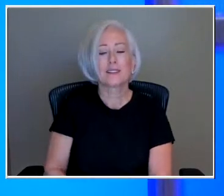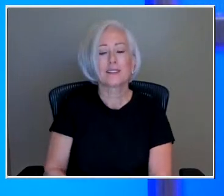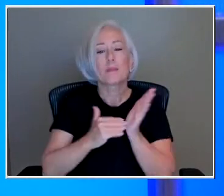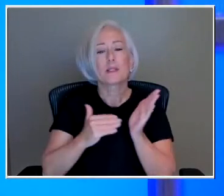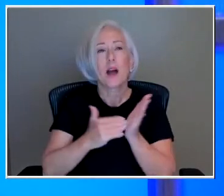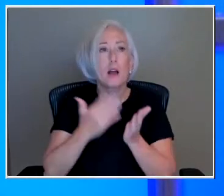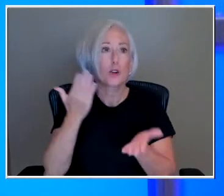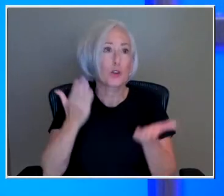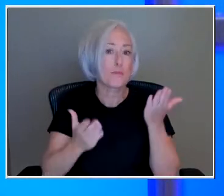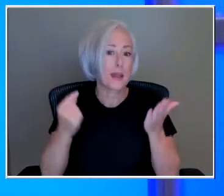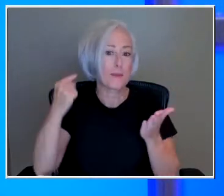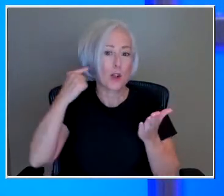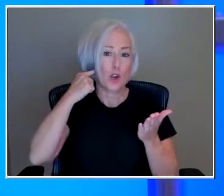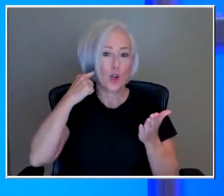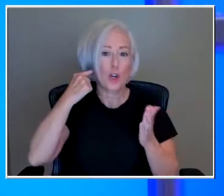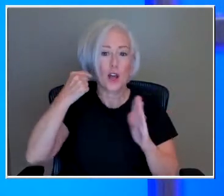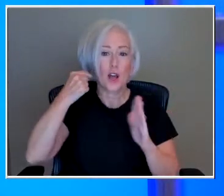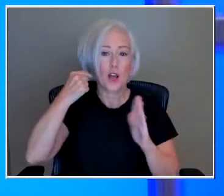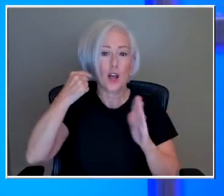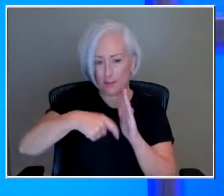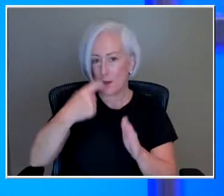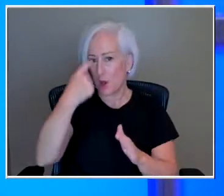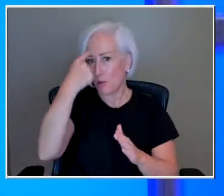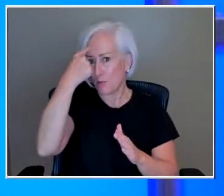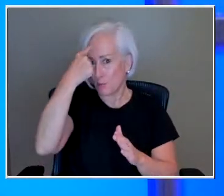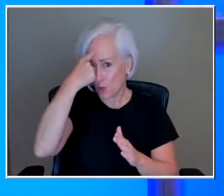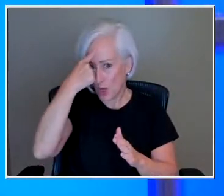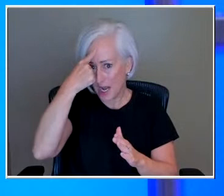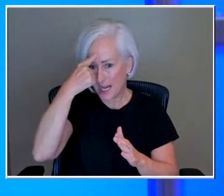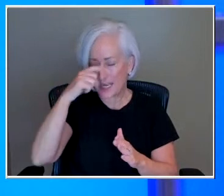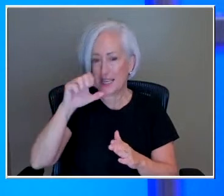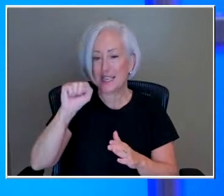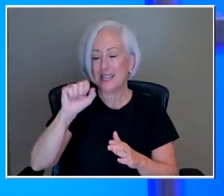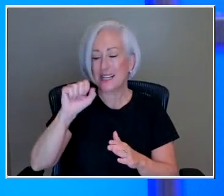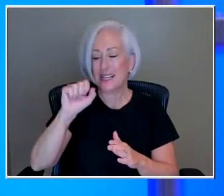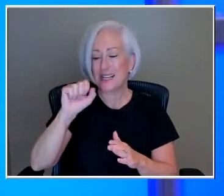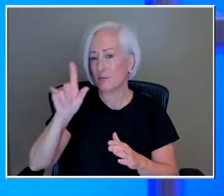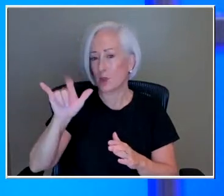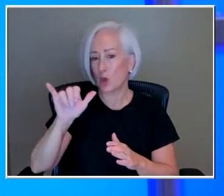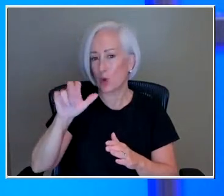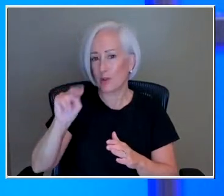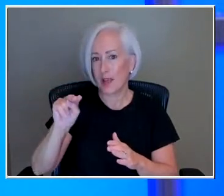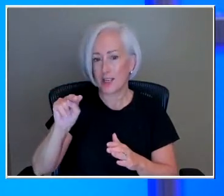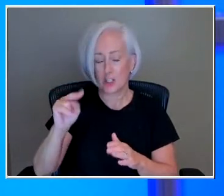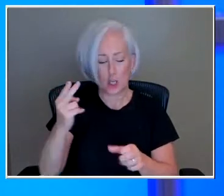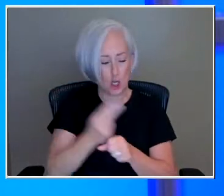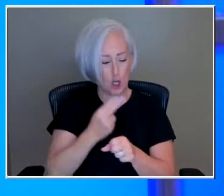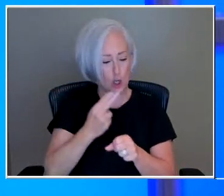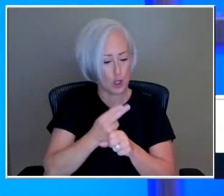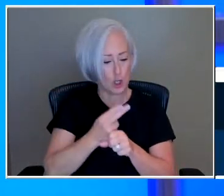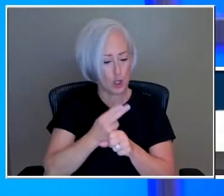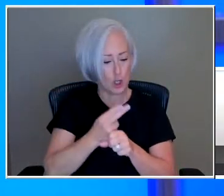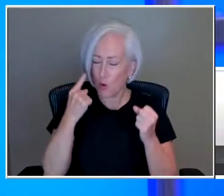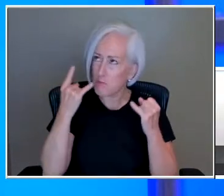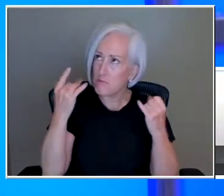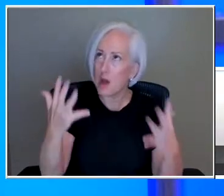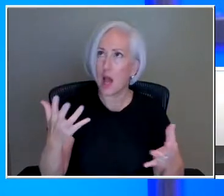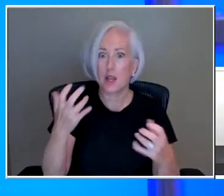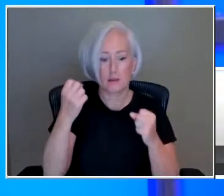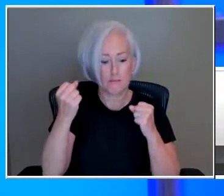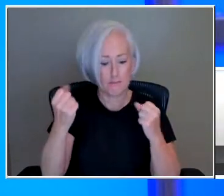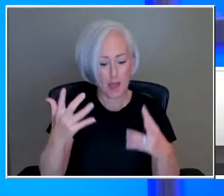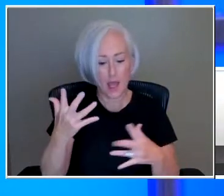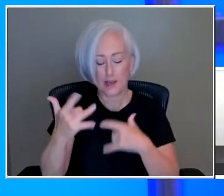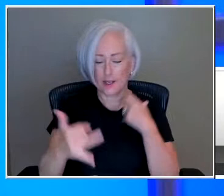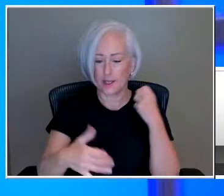deep brain stimulation, which has been used for decades, the focused ultrasound, again, less than 10 years, and it is not currently